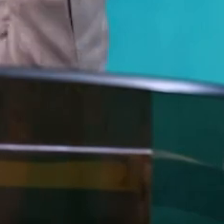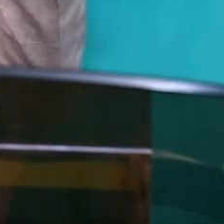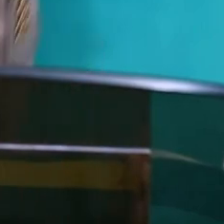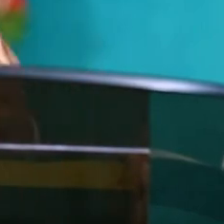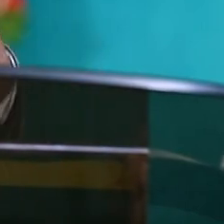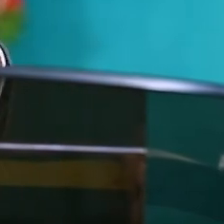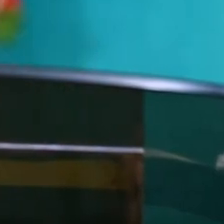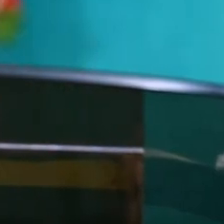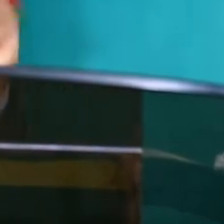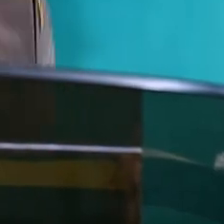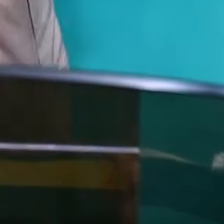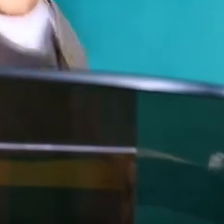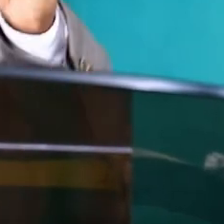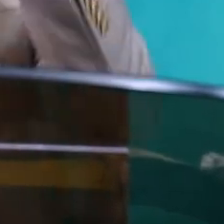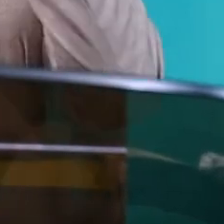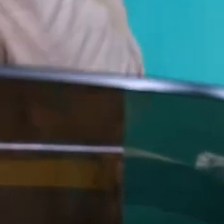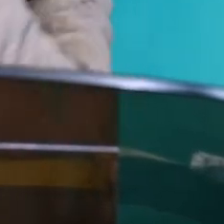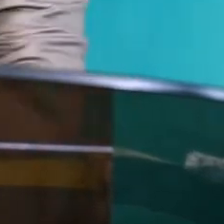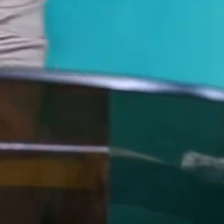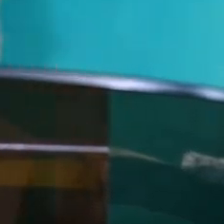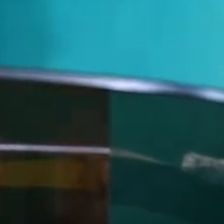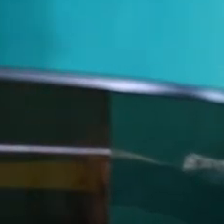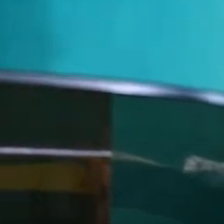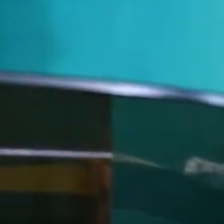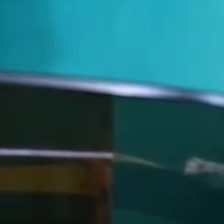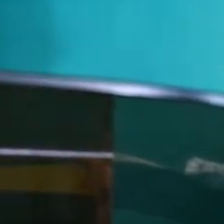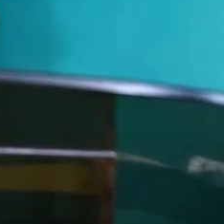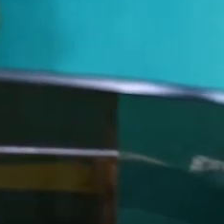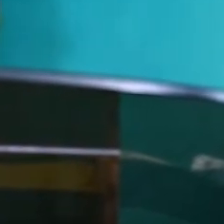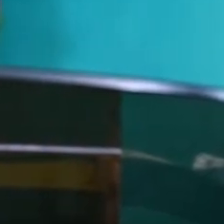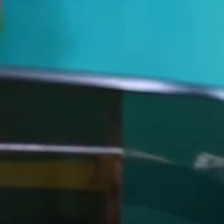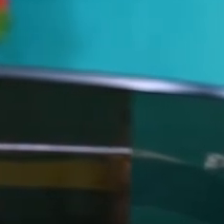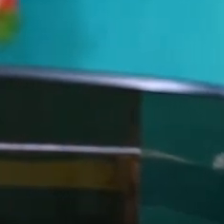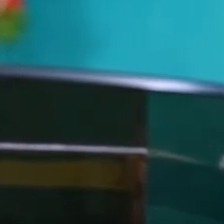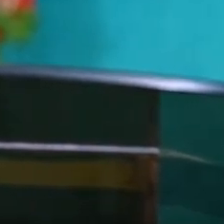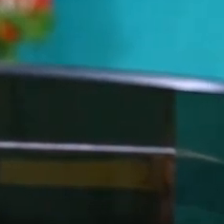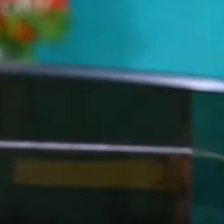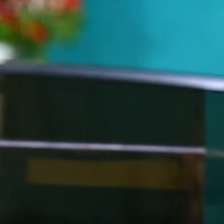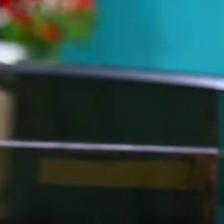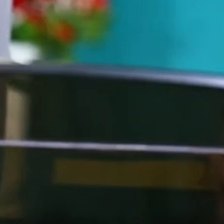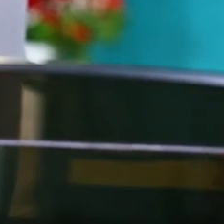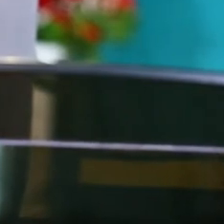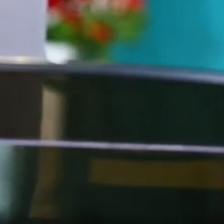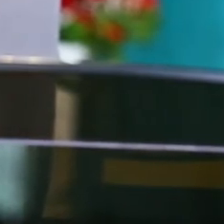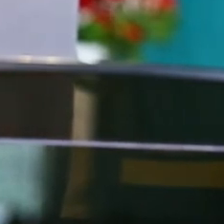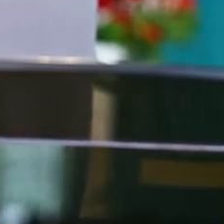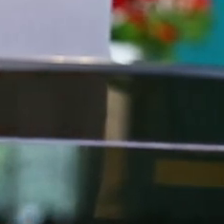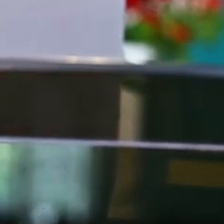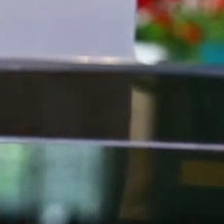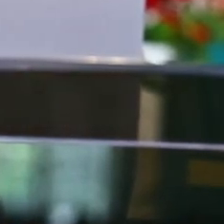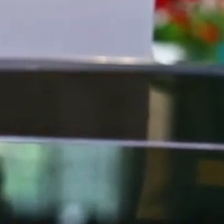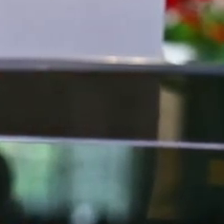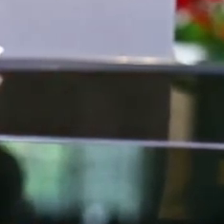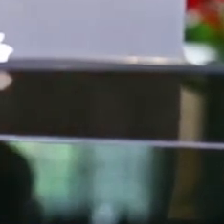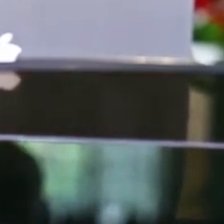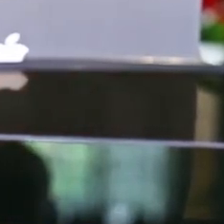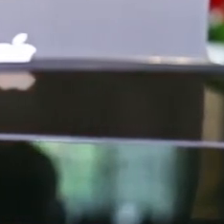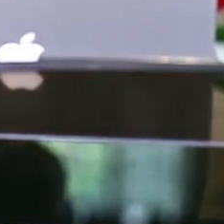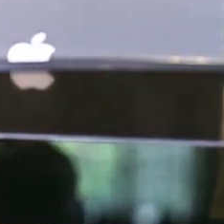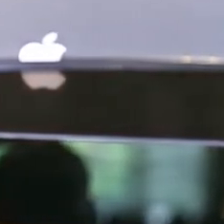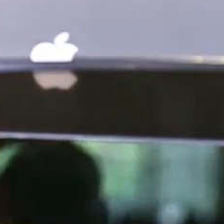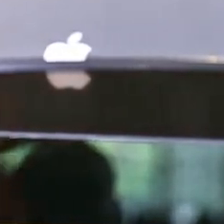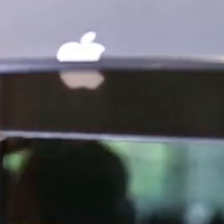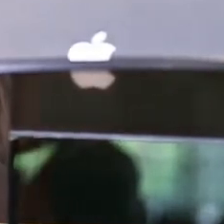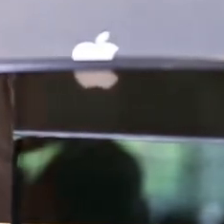loneliness reminds us of pains that we have experienced in the past, in the moment,